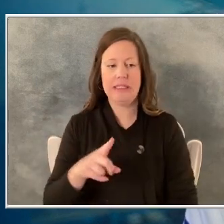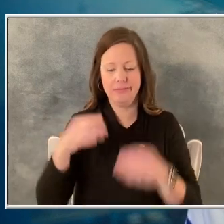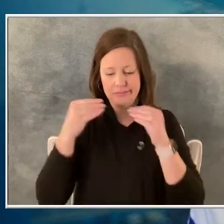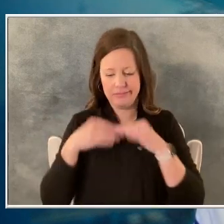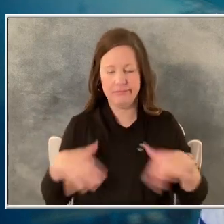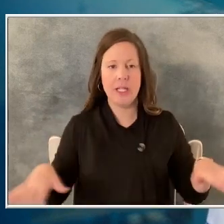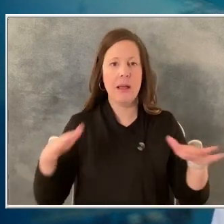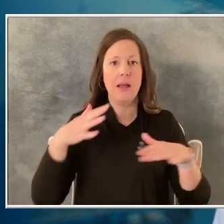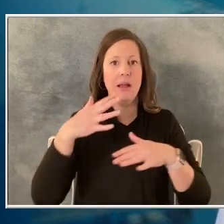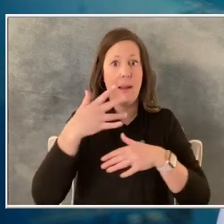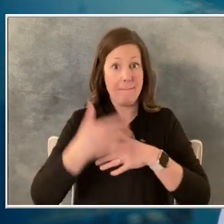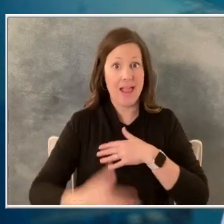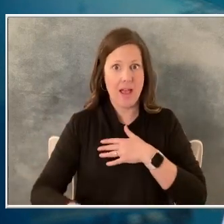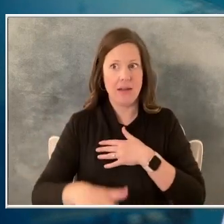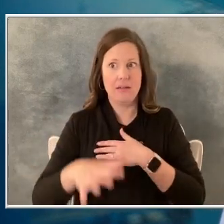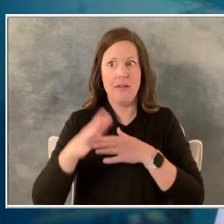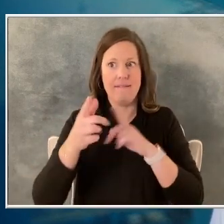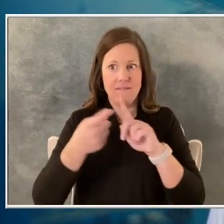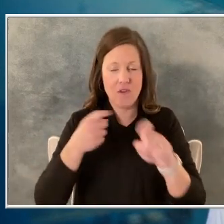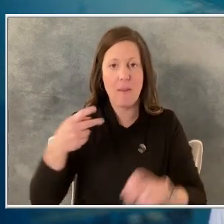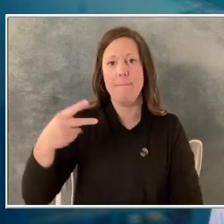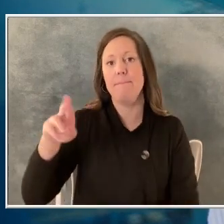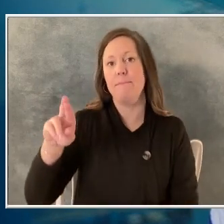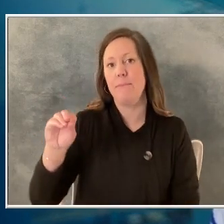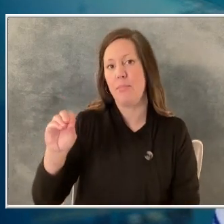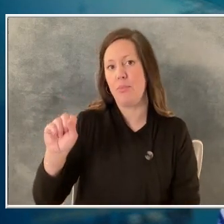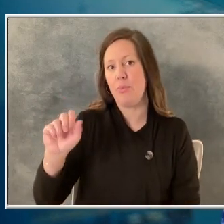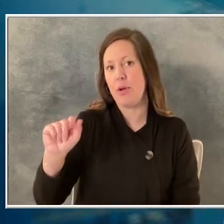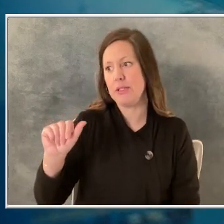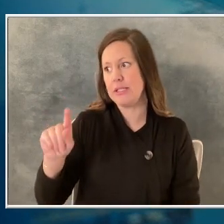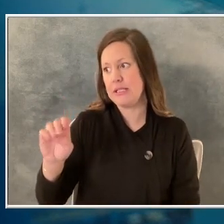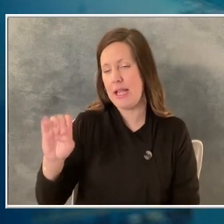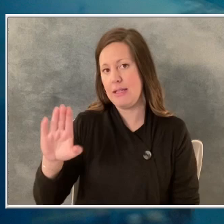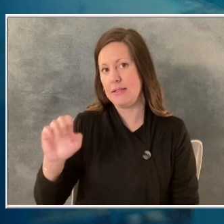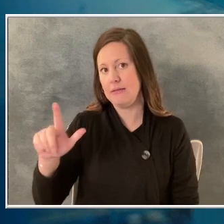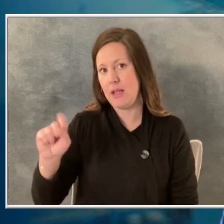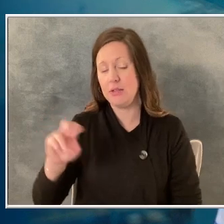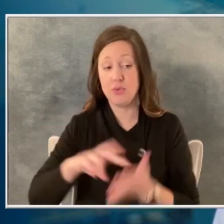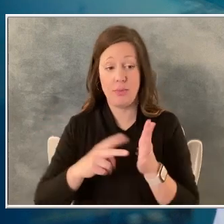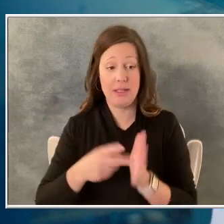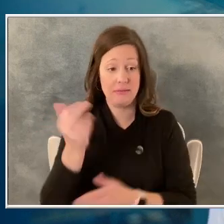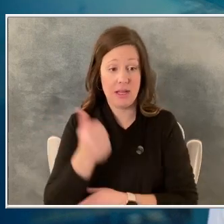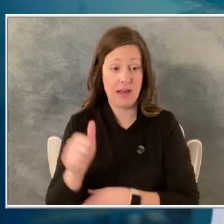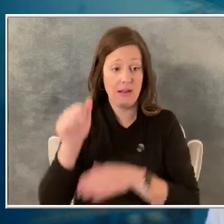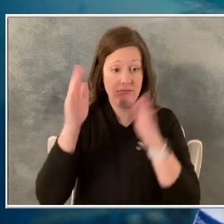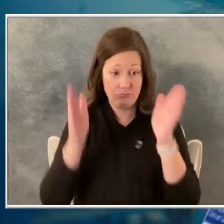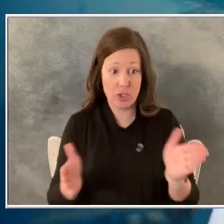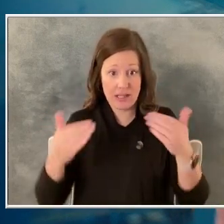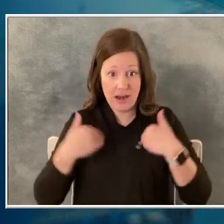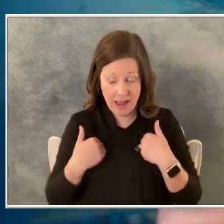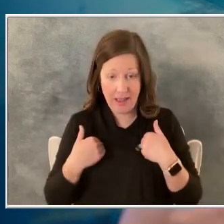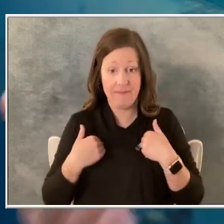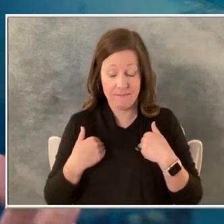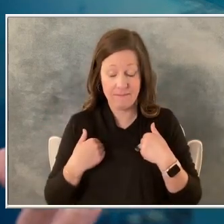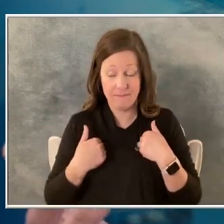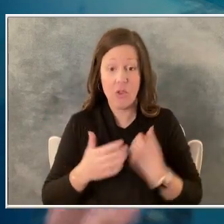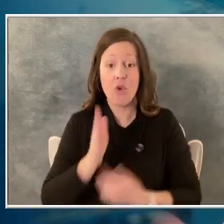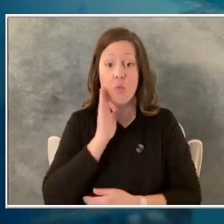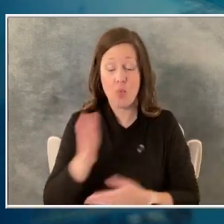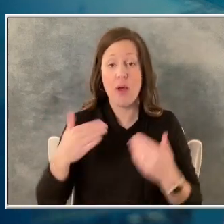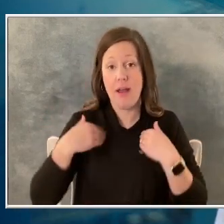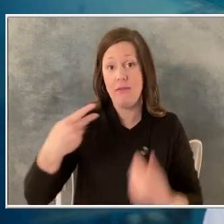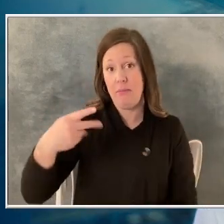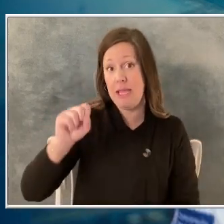prostate cells. So any person who has a prostate would have PSA in the